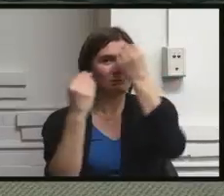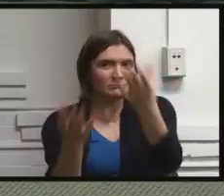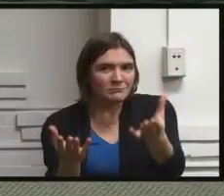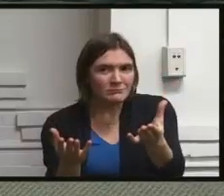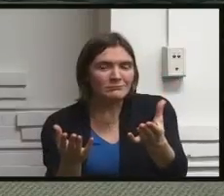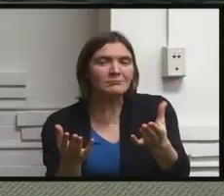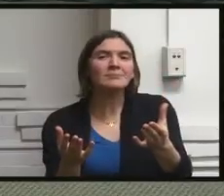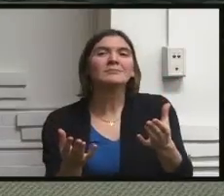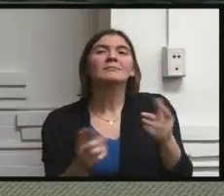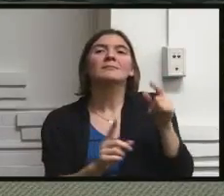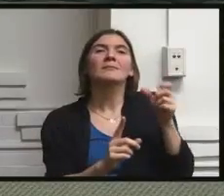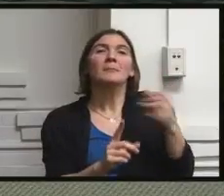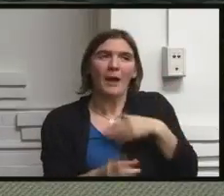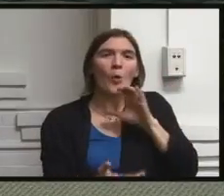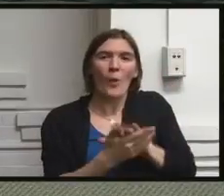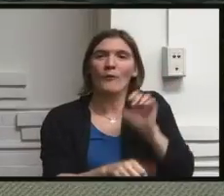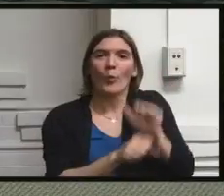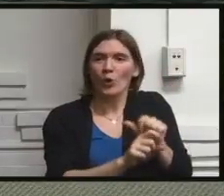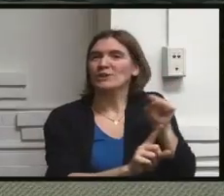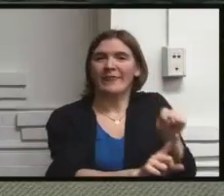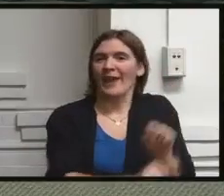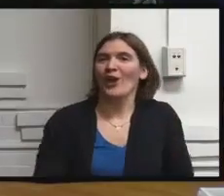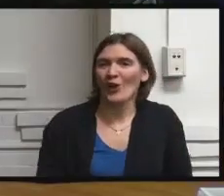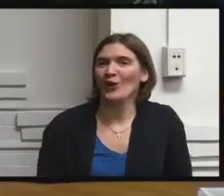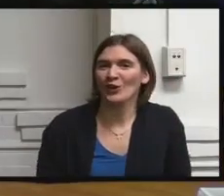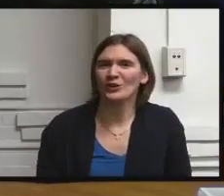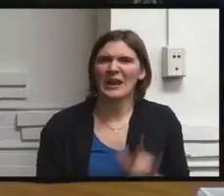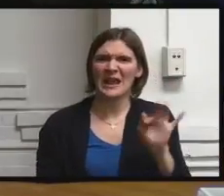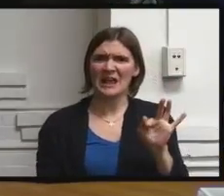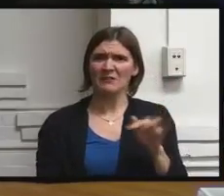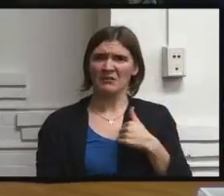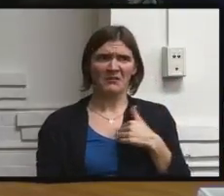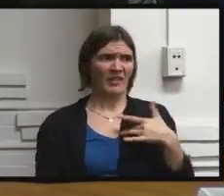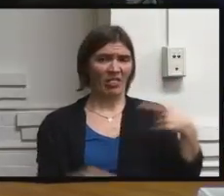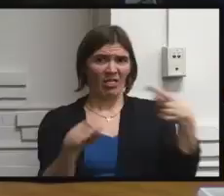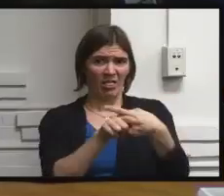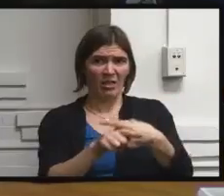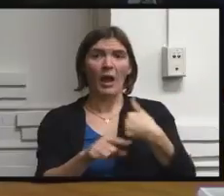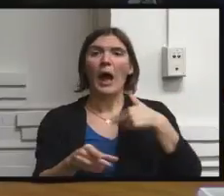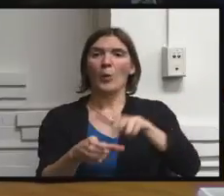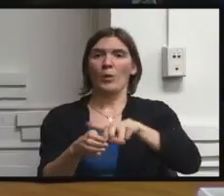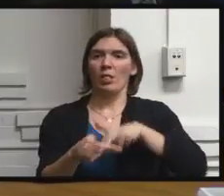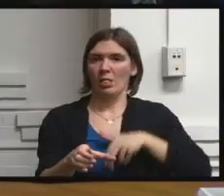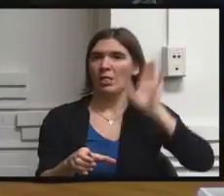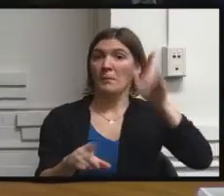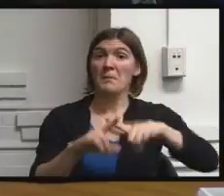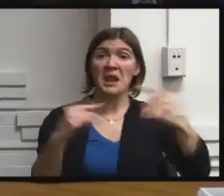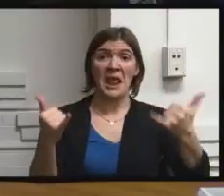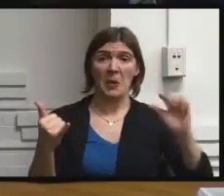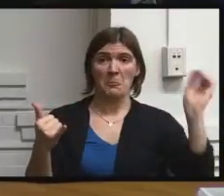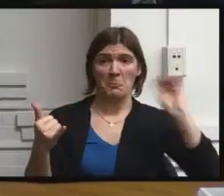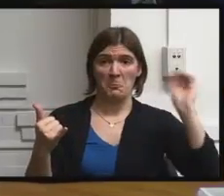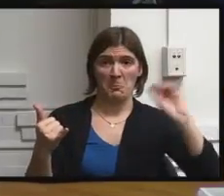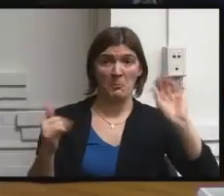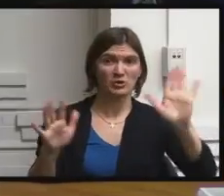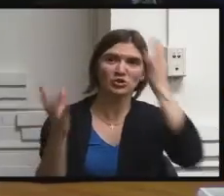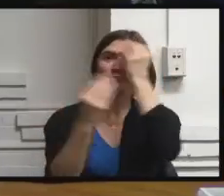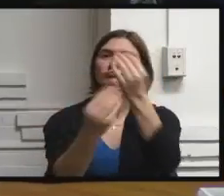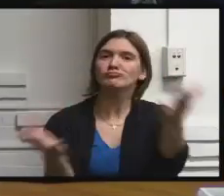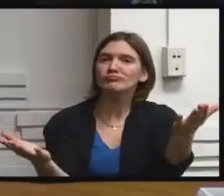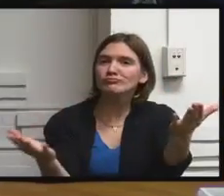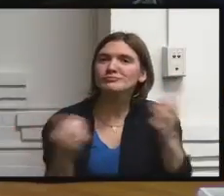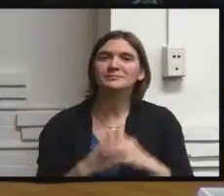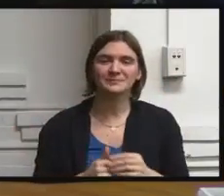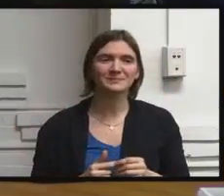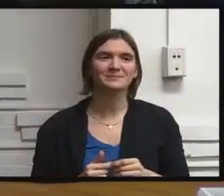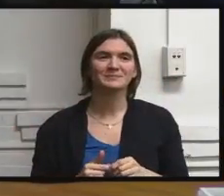confusion or mystery about that. And if it ever presents a conflict for me, I'll be sure to declare that in a